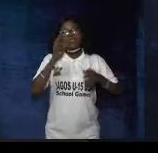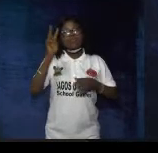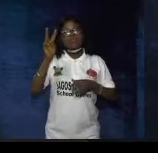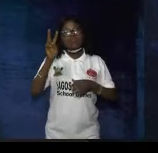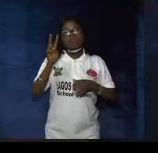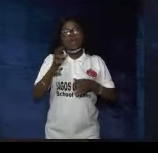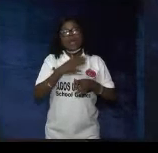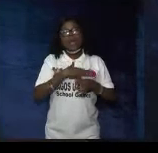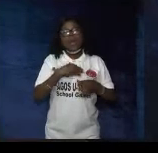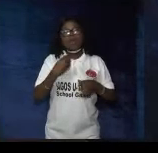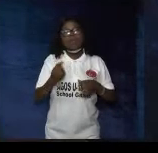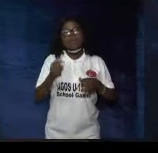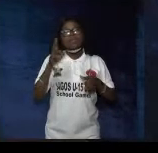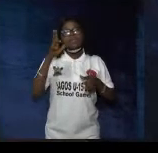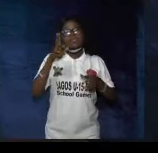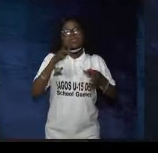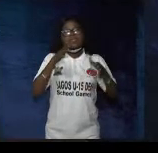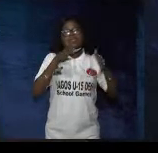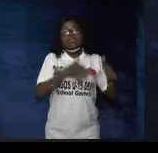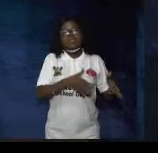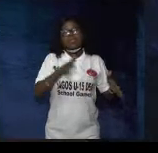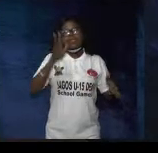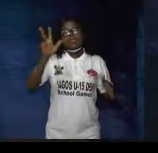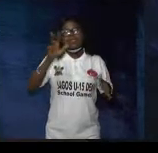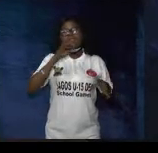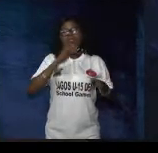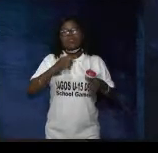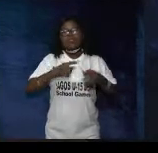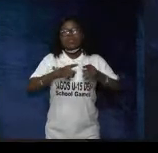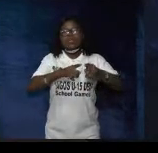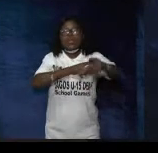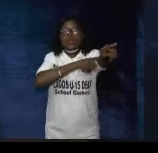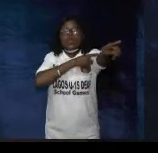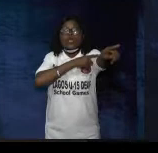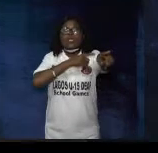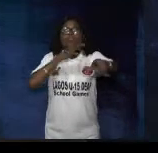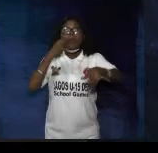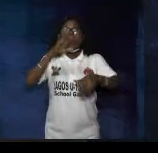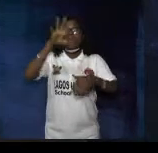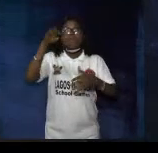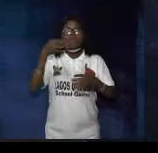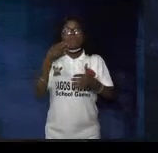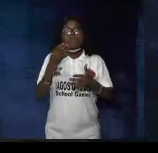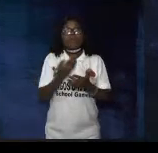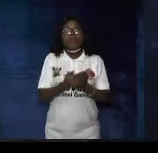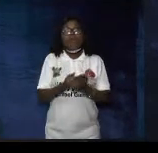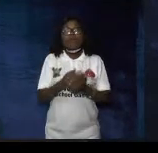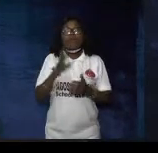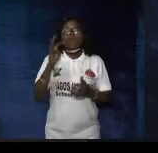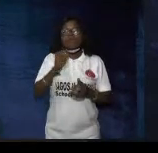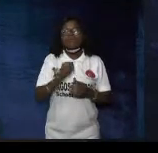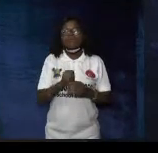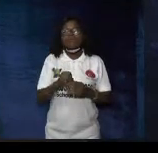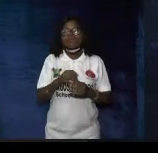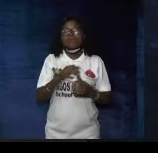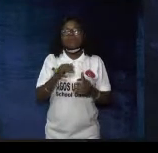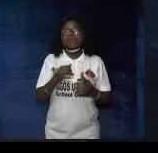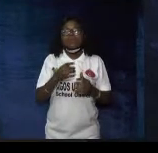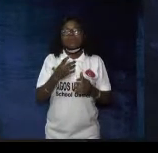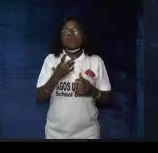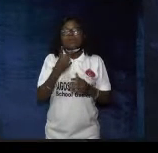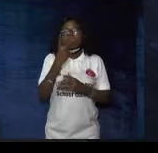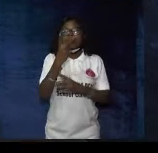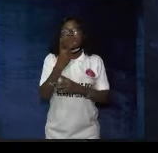longer than side 1. And the side 3 is obviously the longest of them all. And so I have this single marking for side